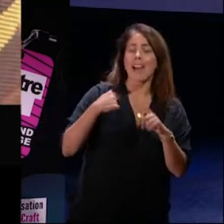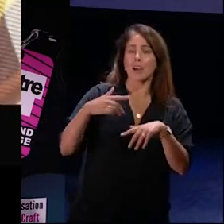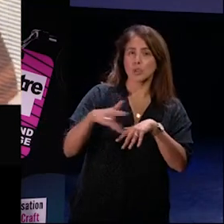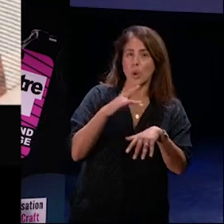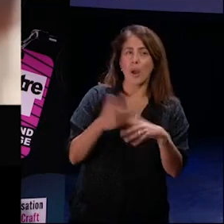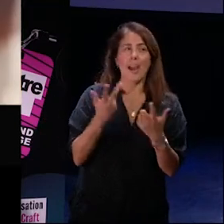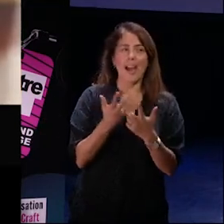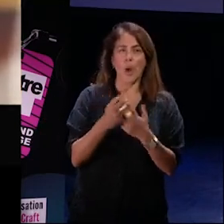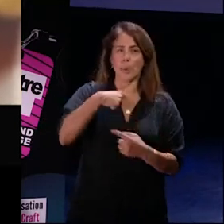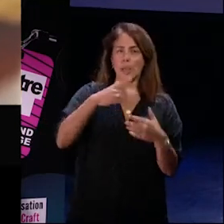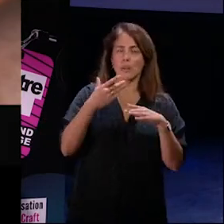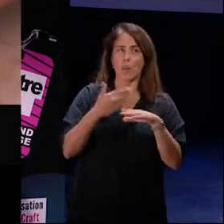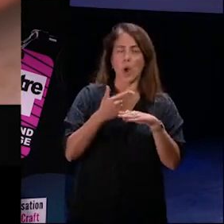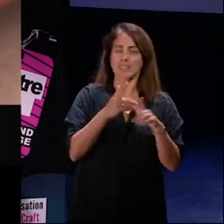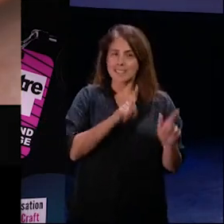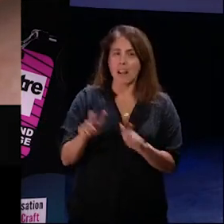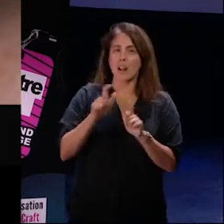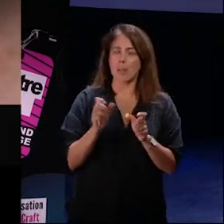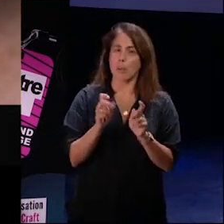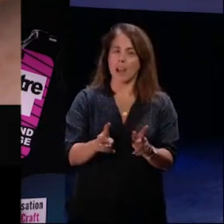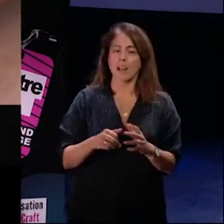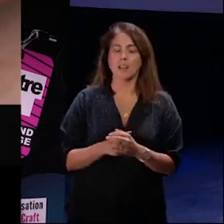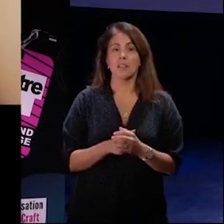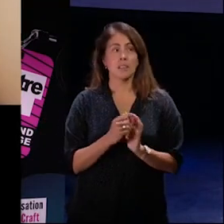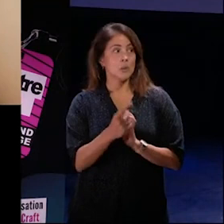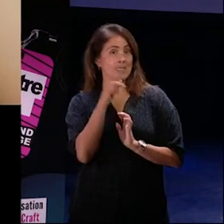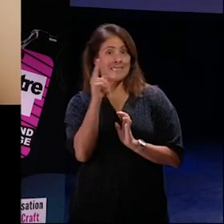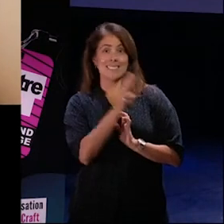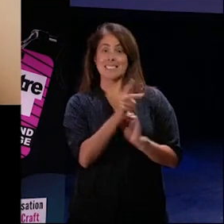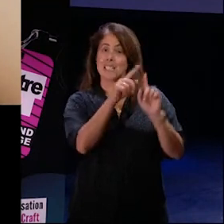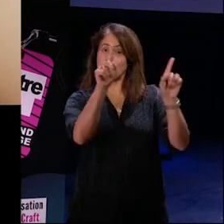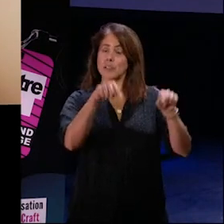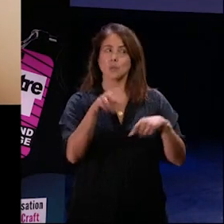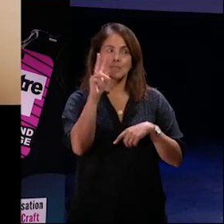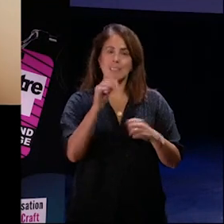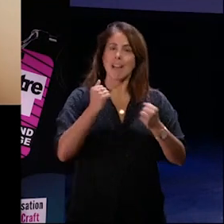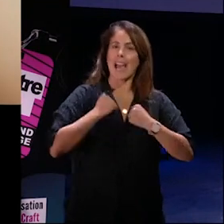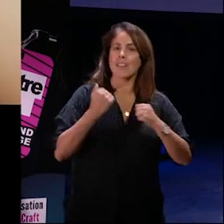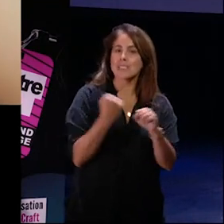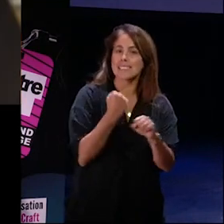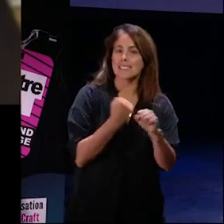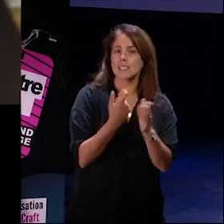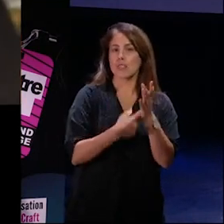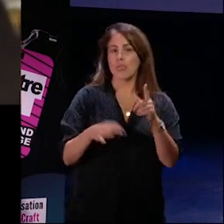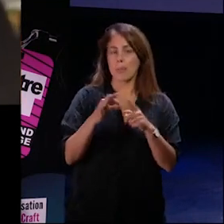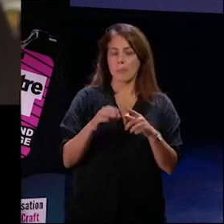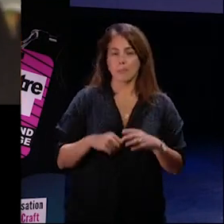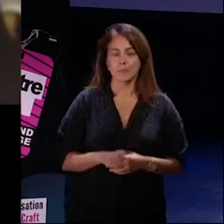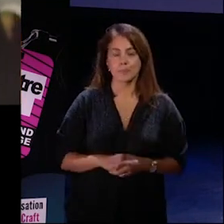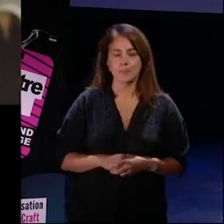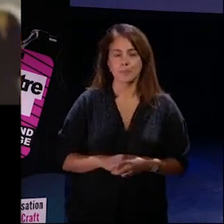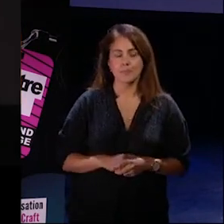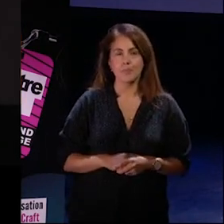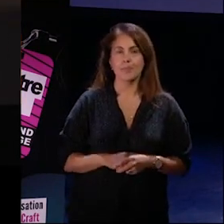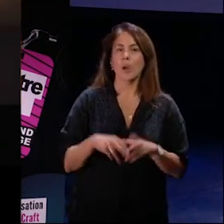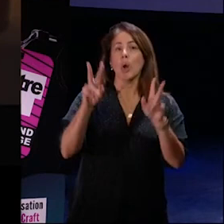work in a more sustainable way. The images that are being shown hopefully give you an idea of the facilities that we have at the Rep. So to